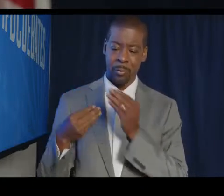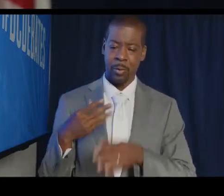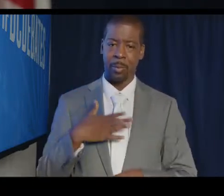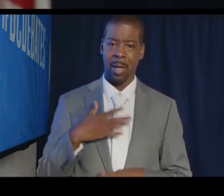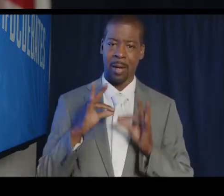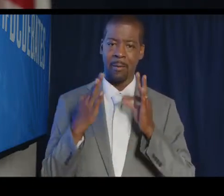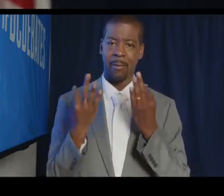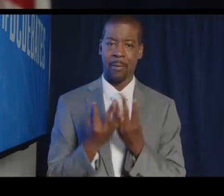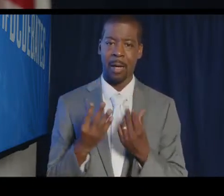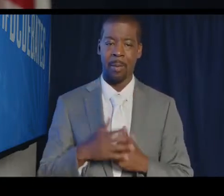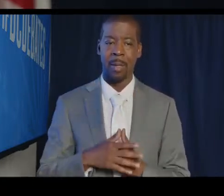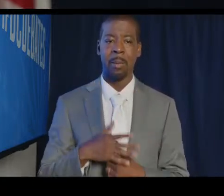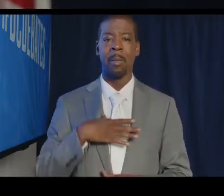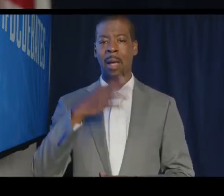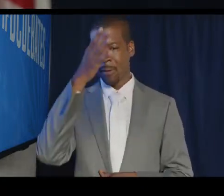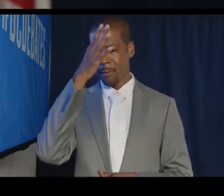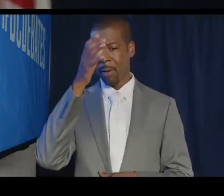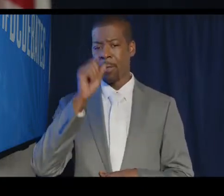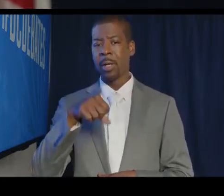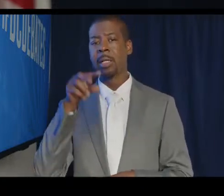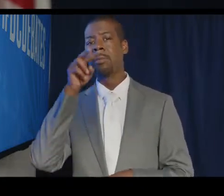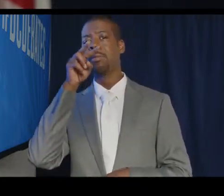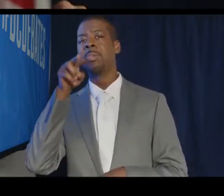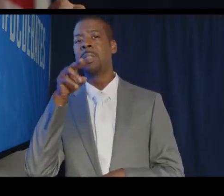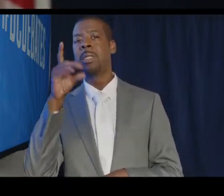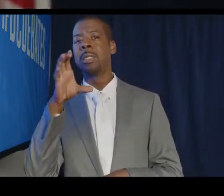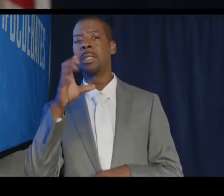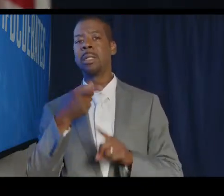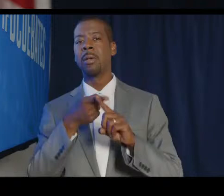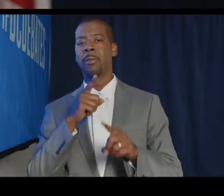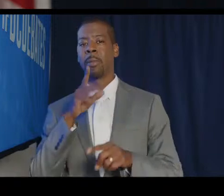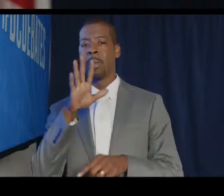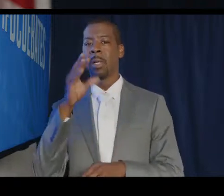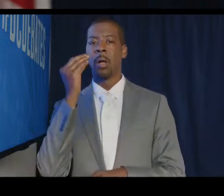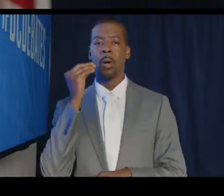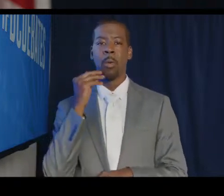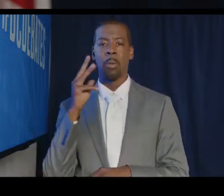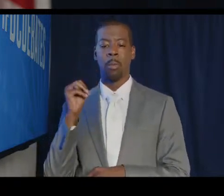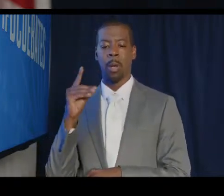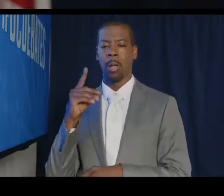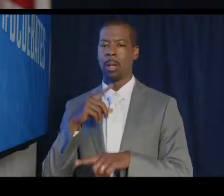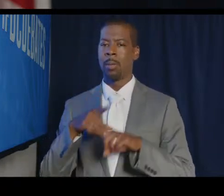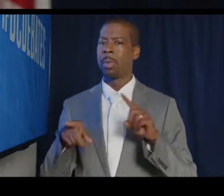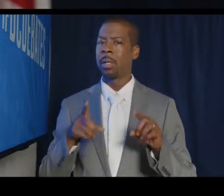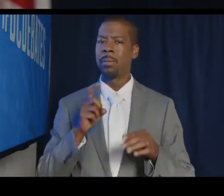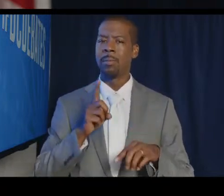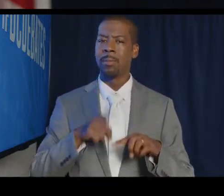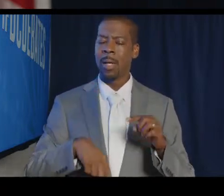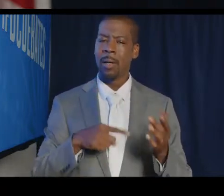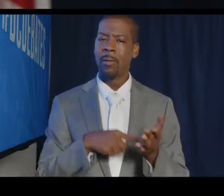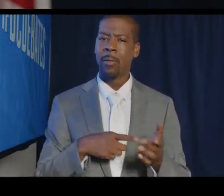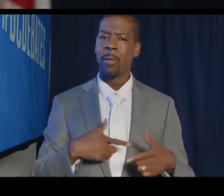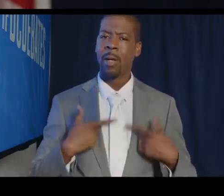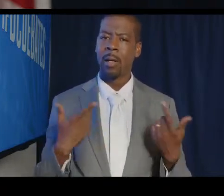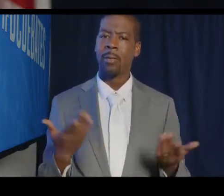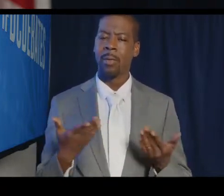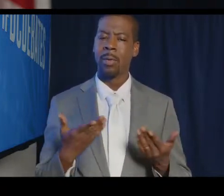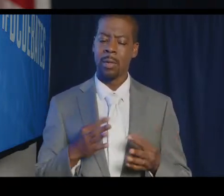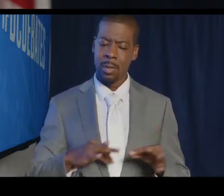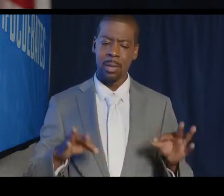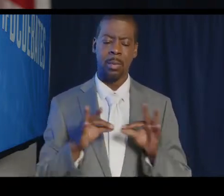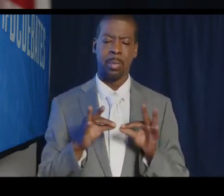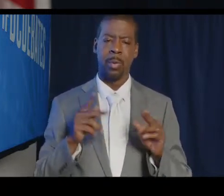from his balcony in Maryland, but cannot afford to live here. So I know how important it is to make sure our residents can remain housed. I